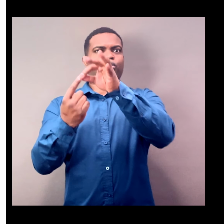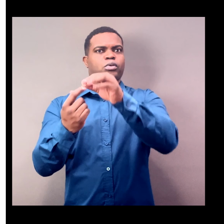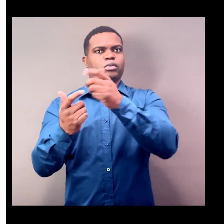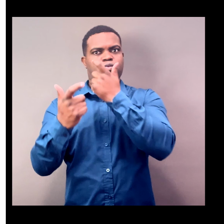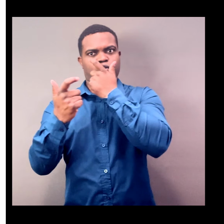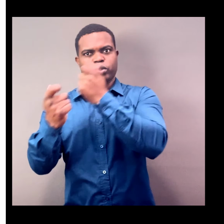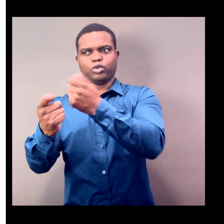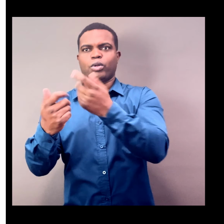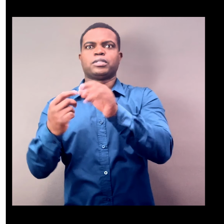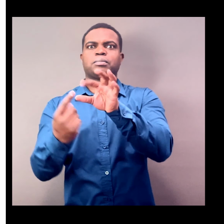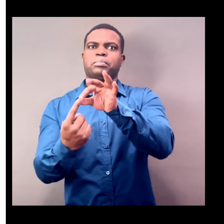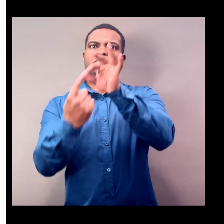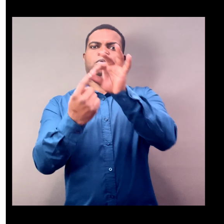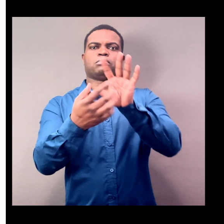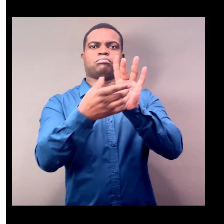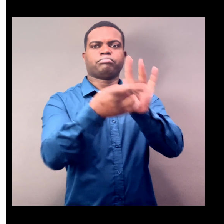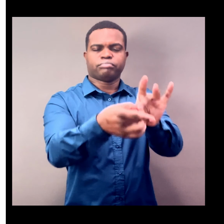affiliation.